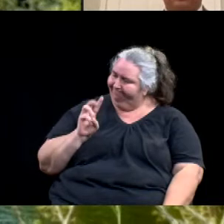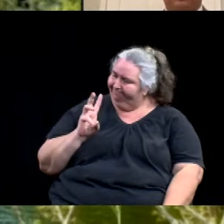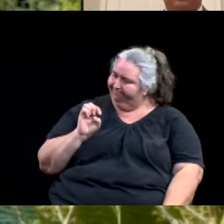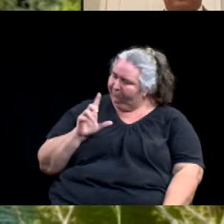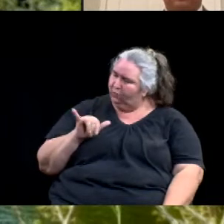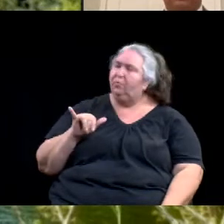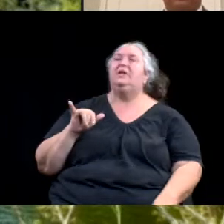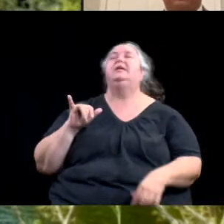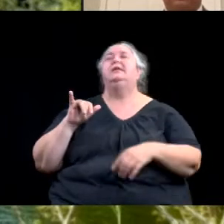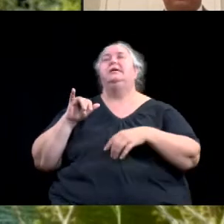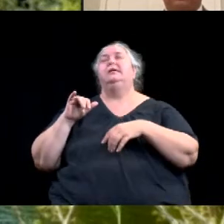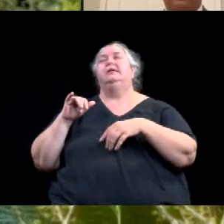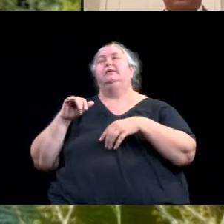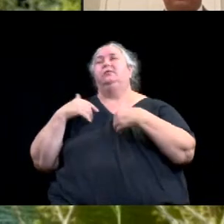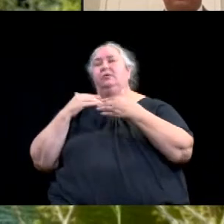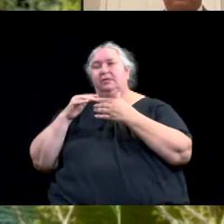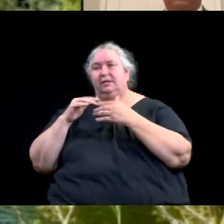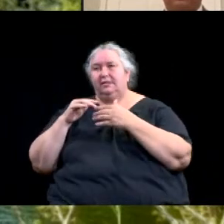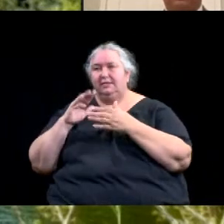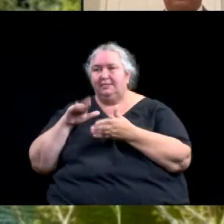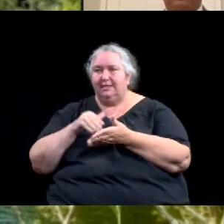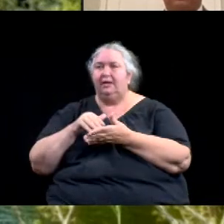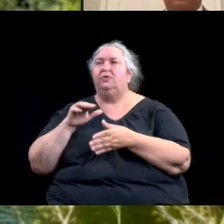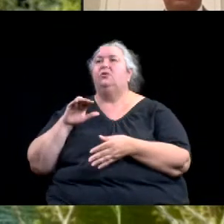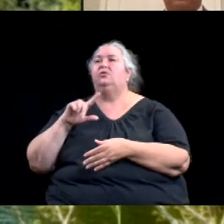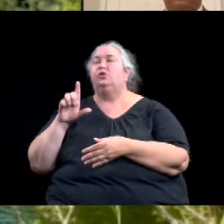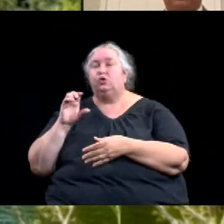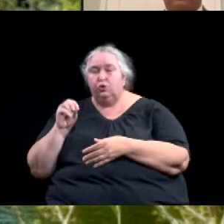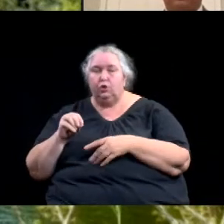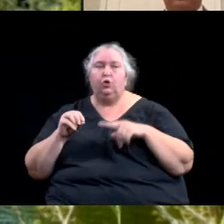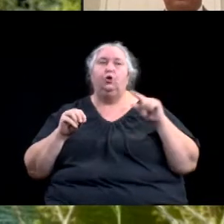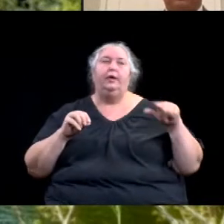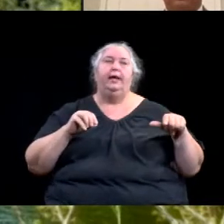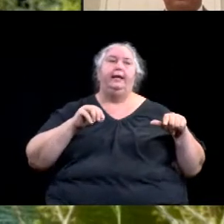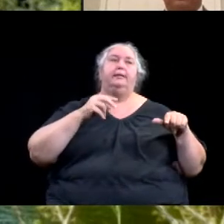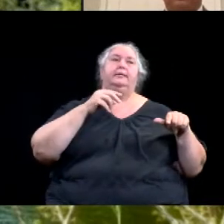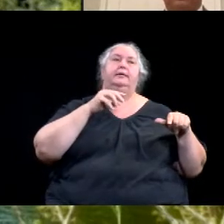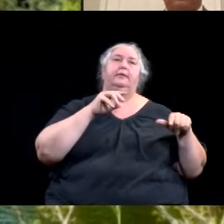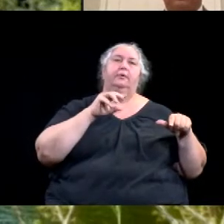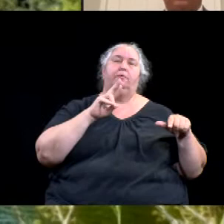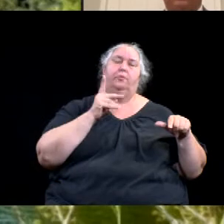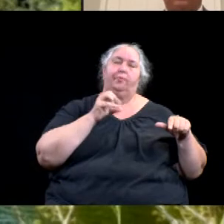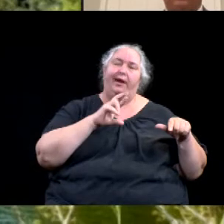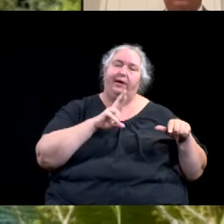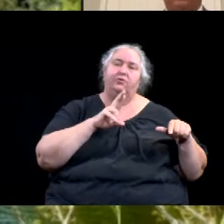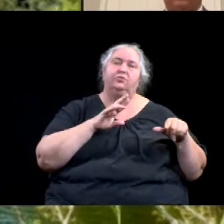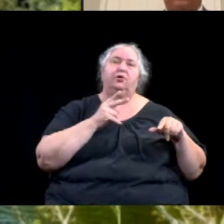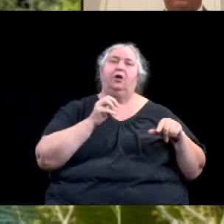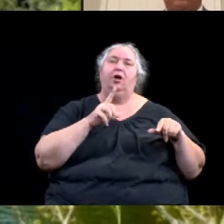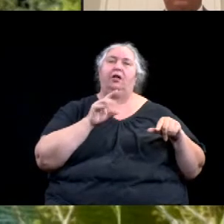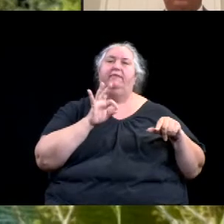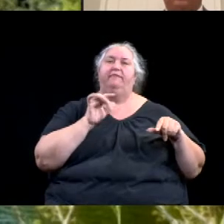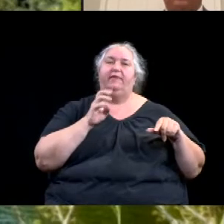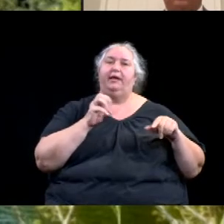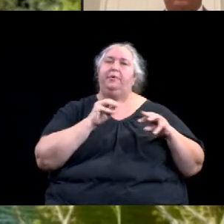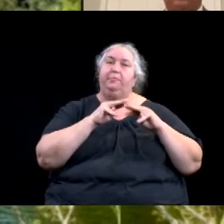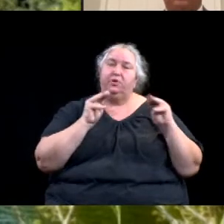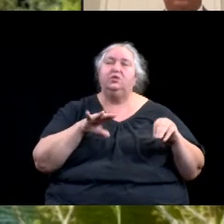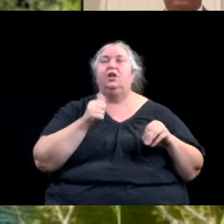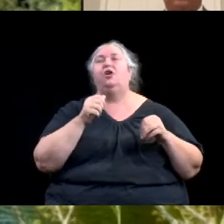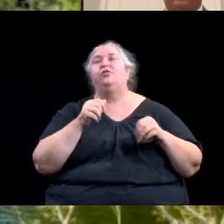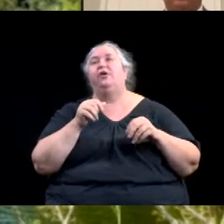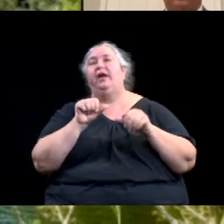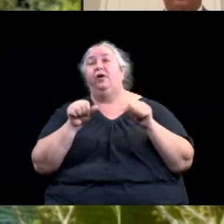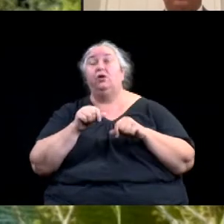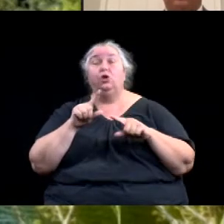Waco. In order to receive the licensing exemption provided by law, the city must adopt and implement these standards of